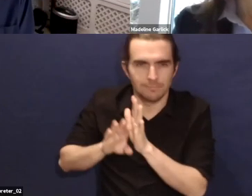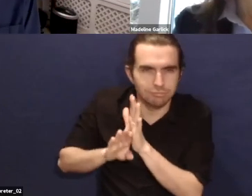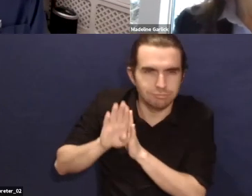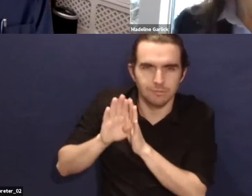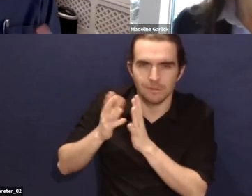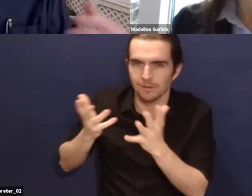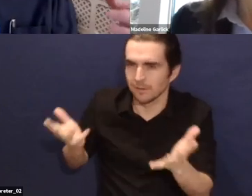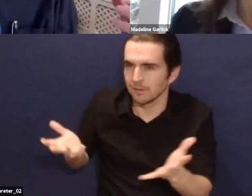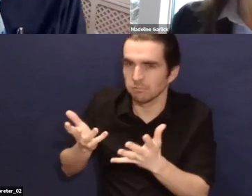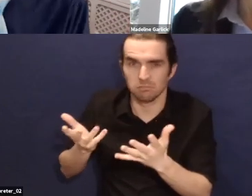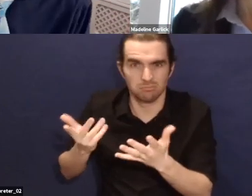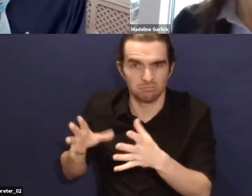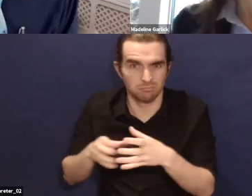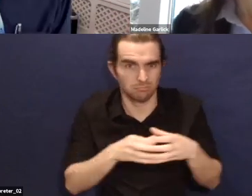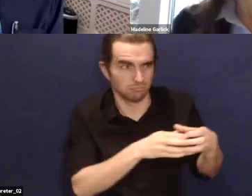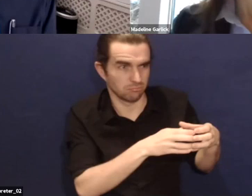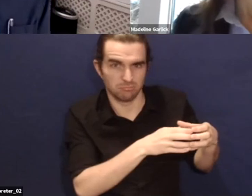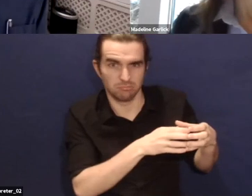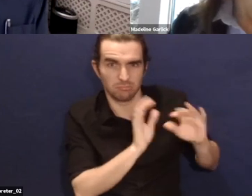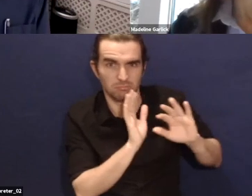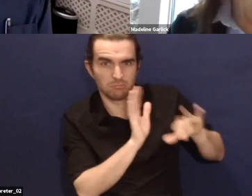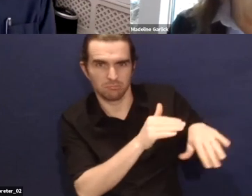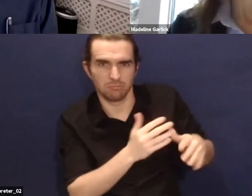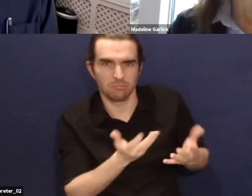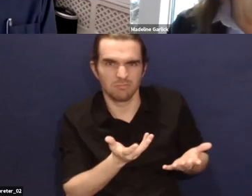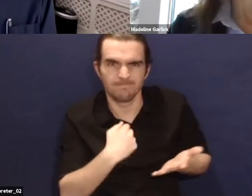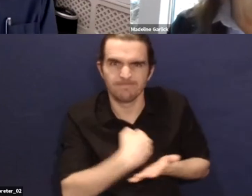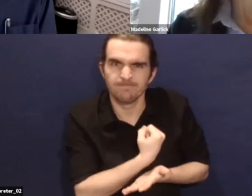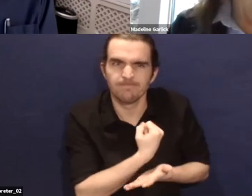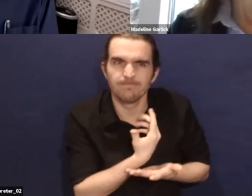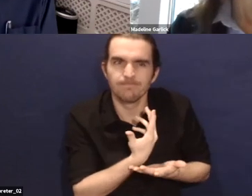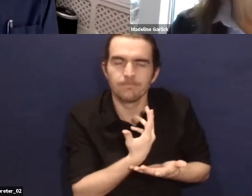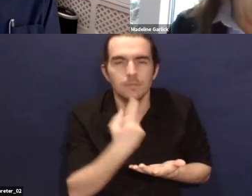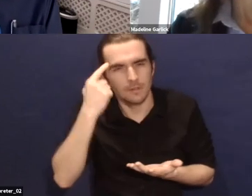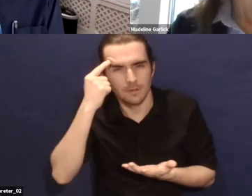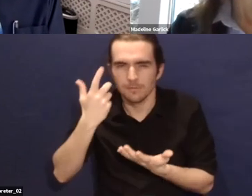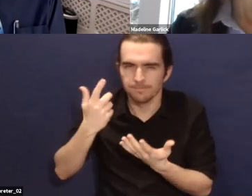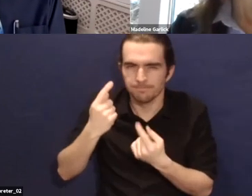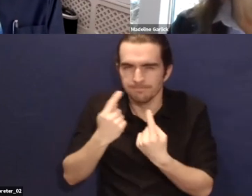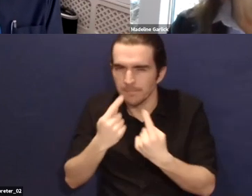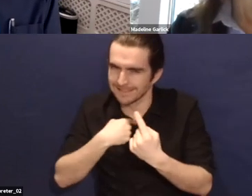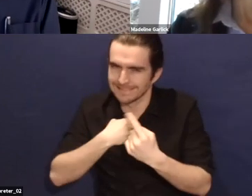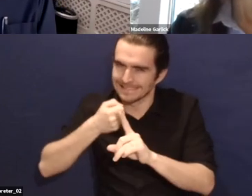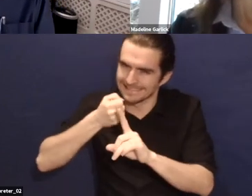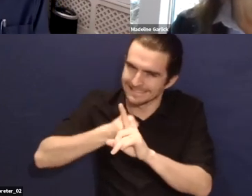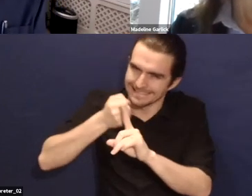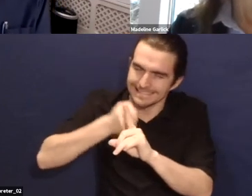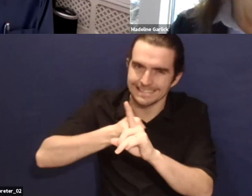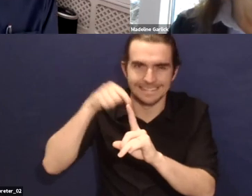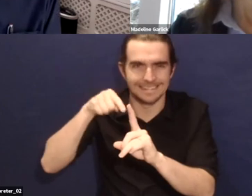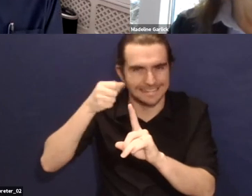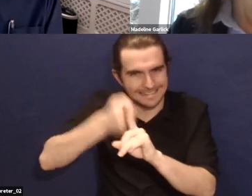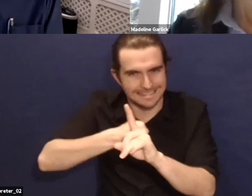advocated is that while protection might start with registration and documentation, that